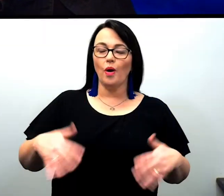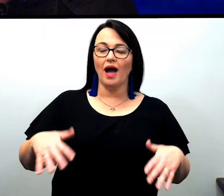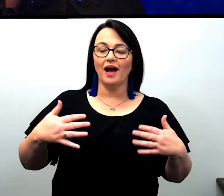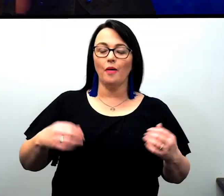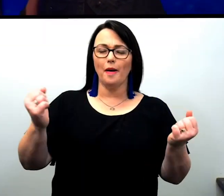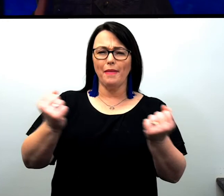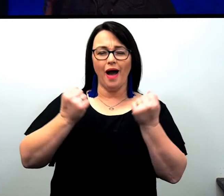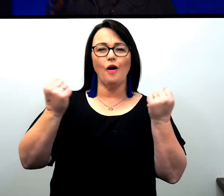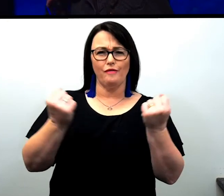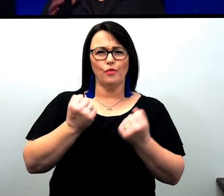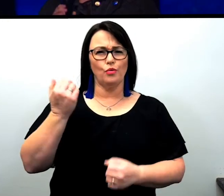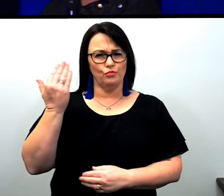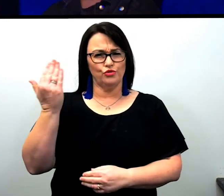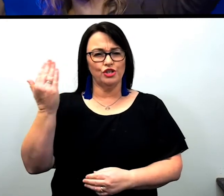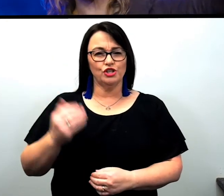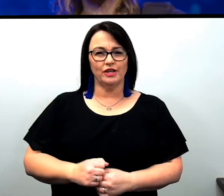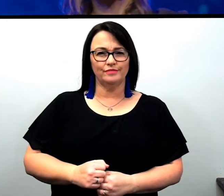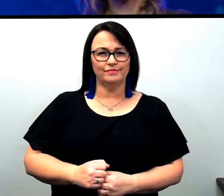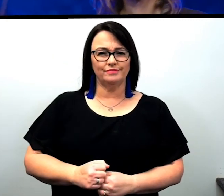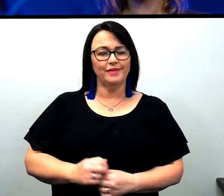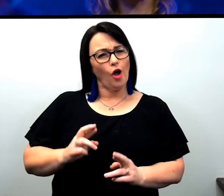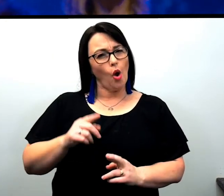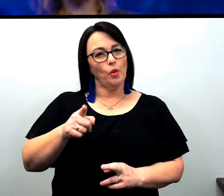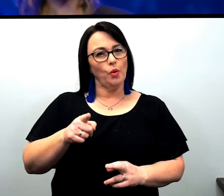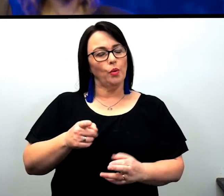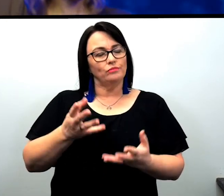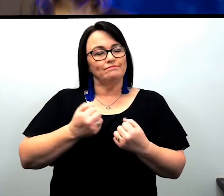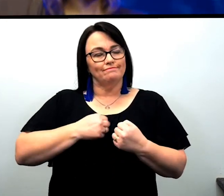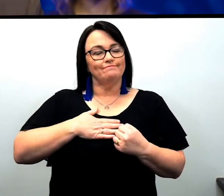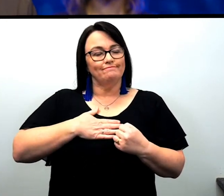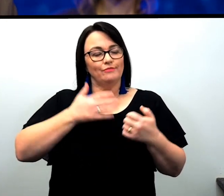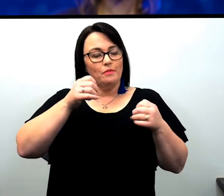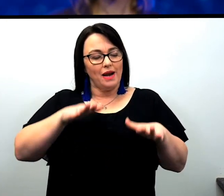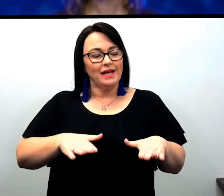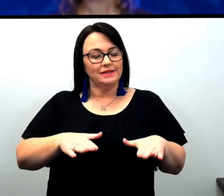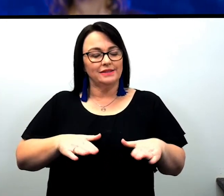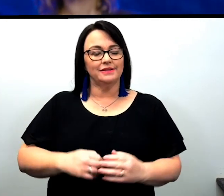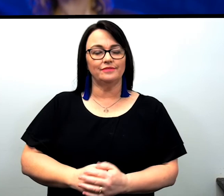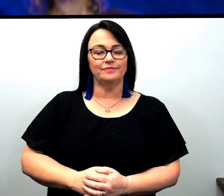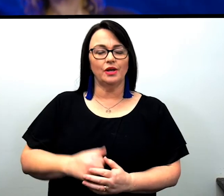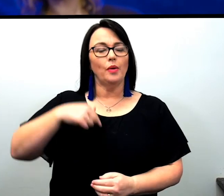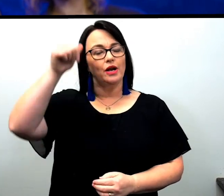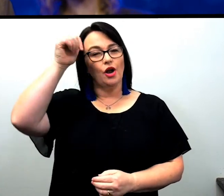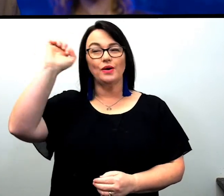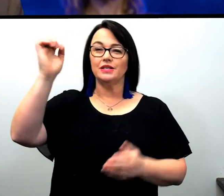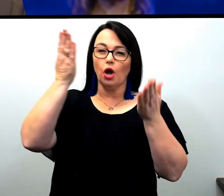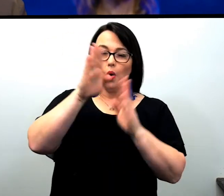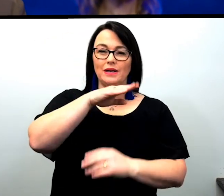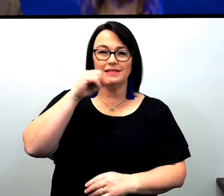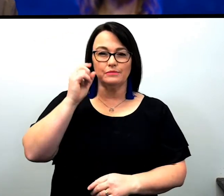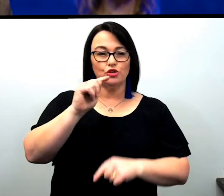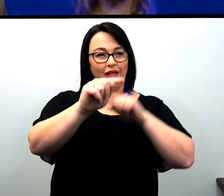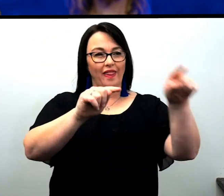What a powerful word that was this morning. I pray you're blessed by it. And I know the touch of the Holy Spirit is in every